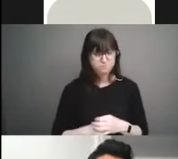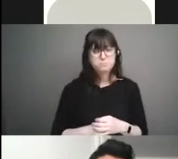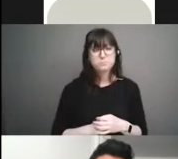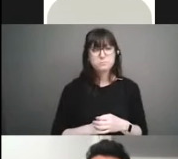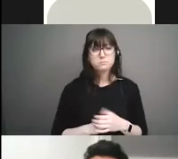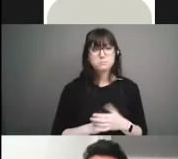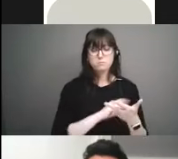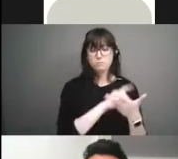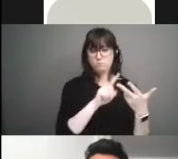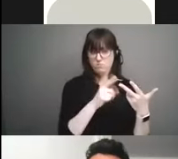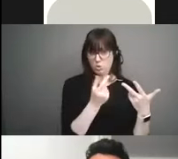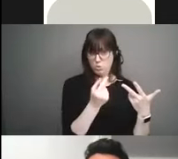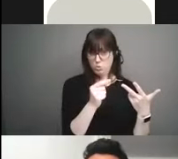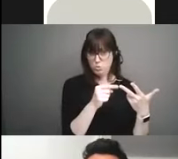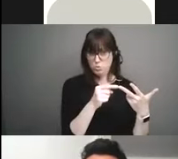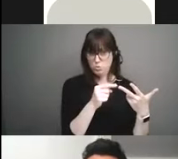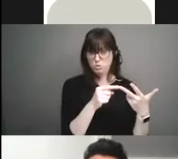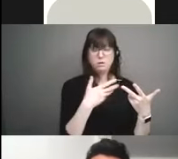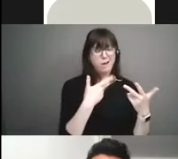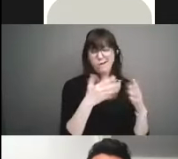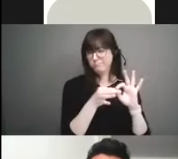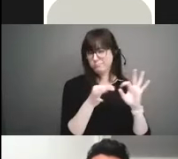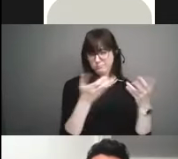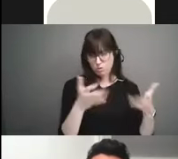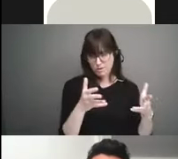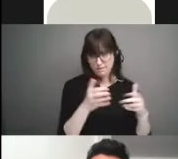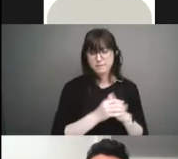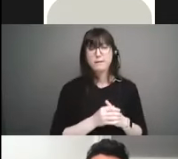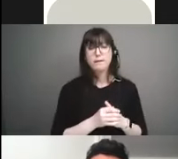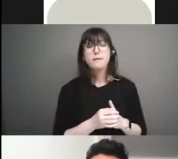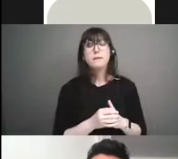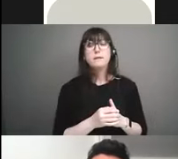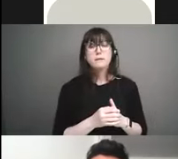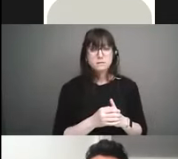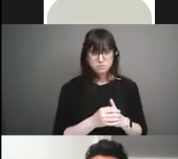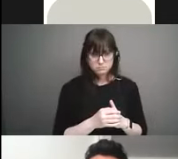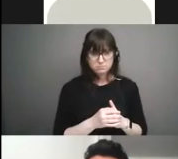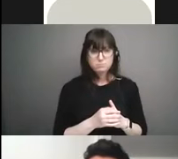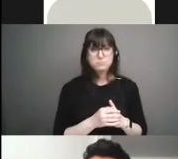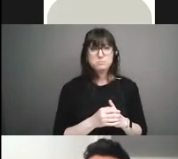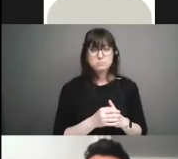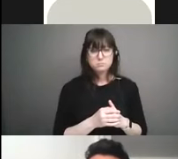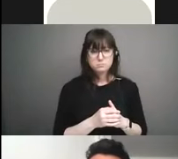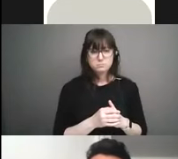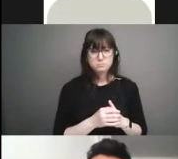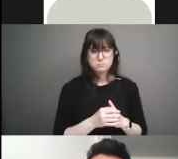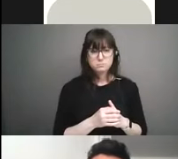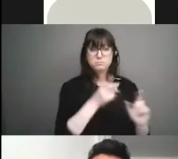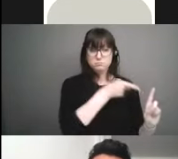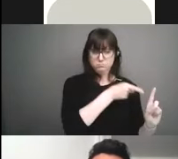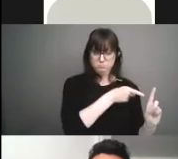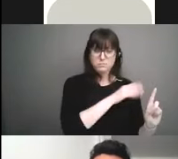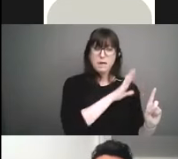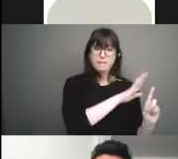Again, the third point is something that I've already addressed, which is that the grantor's comfort, well-being,